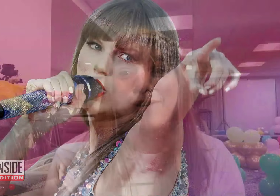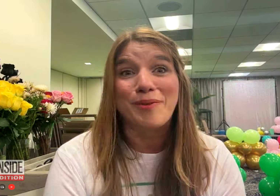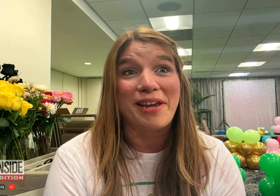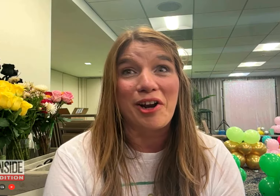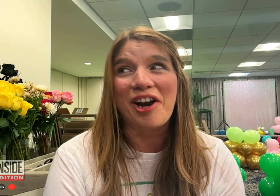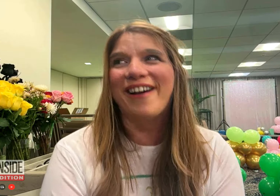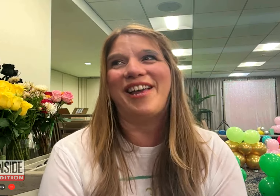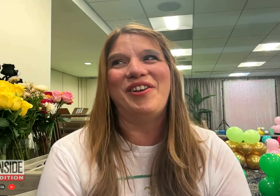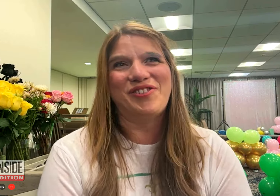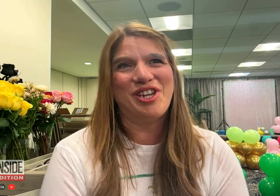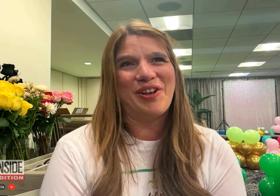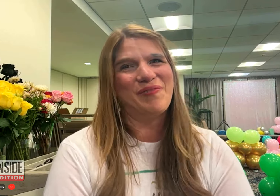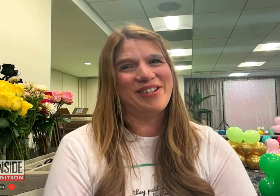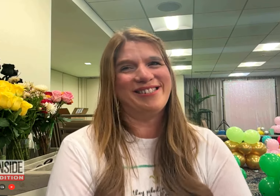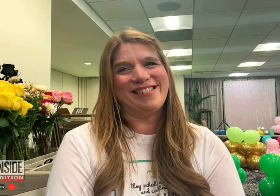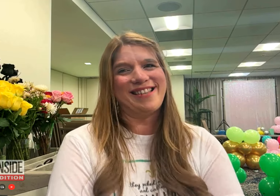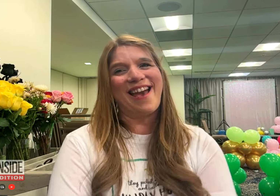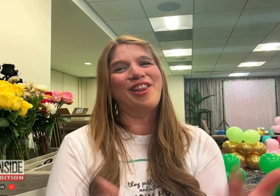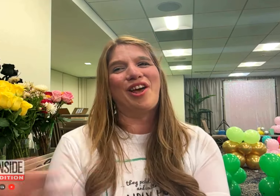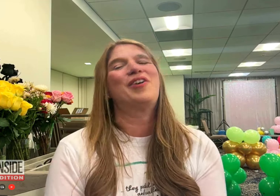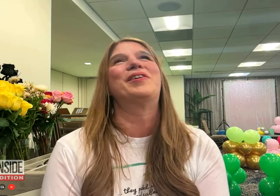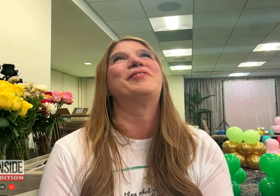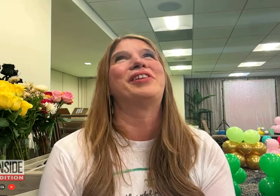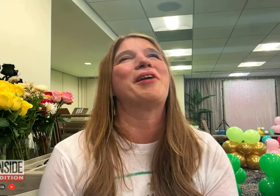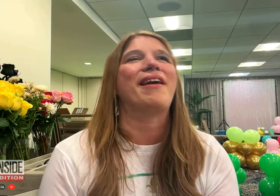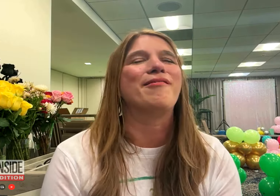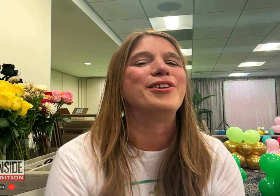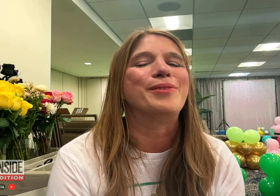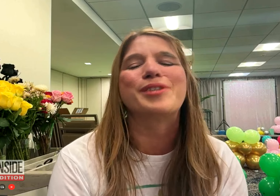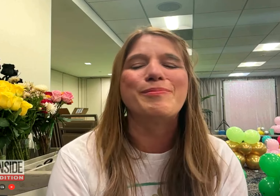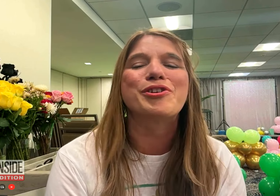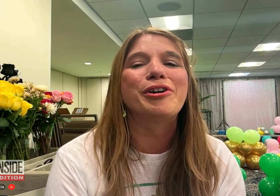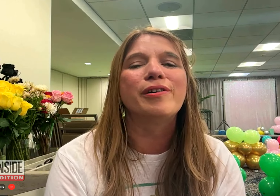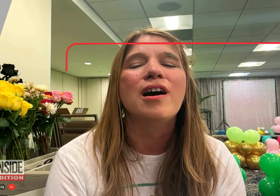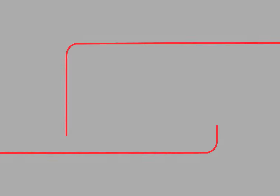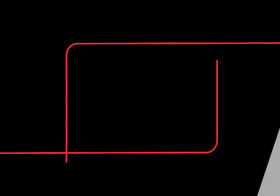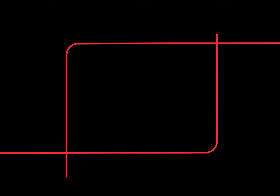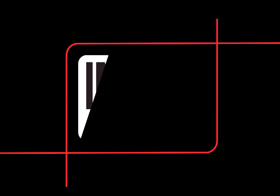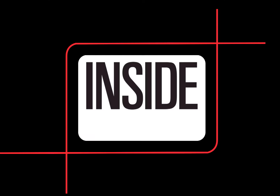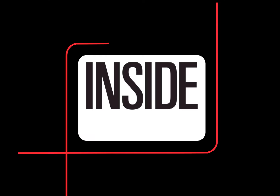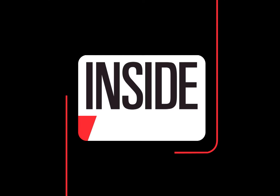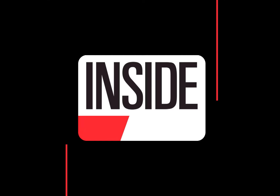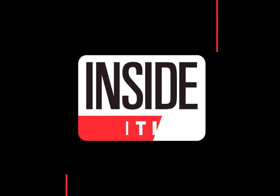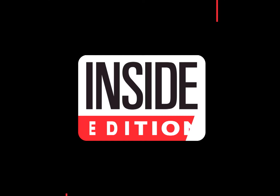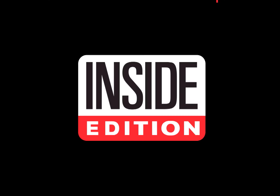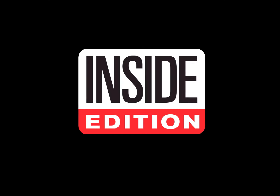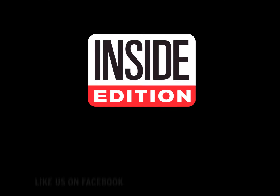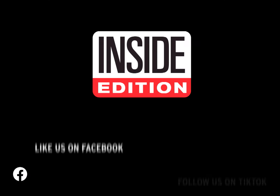I would love to meet her. If she wants to say hello, it would, like, make all my dreams come true.